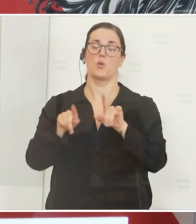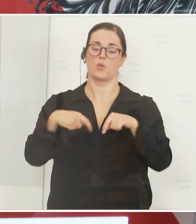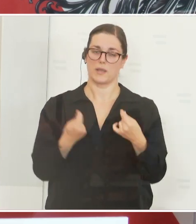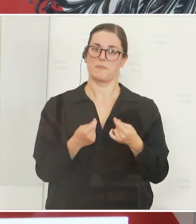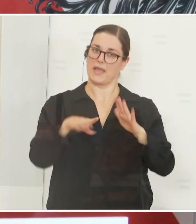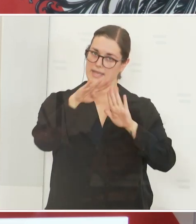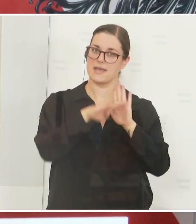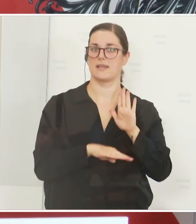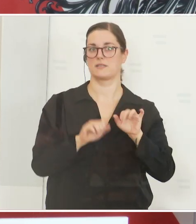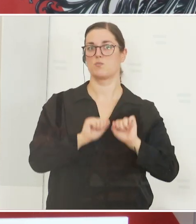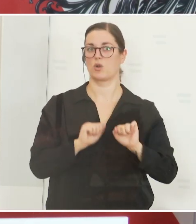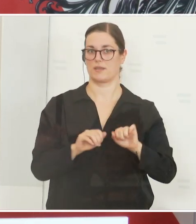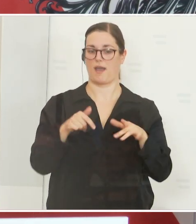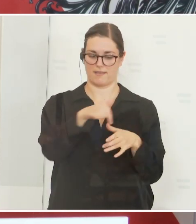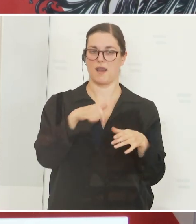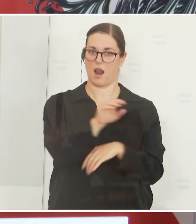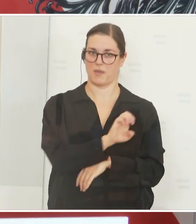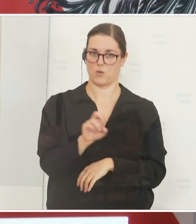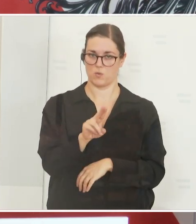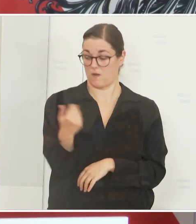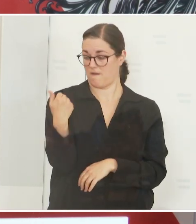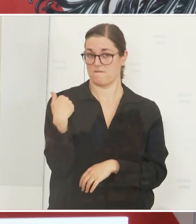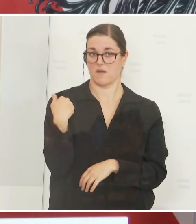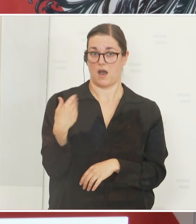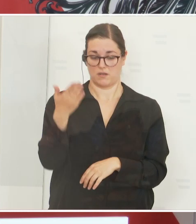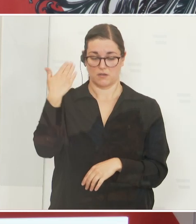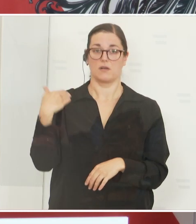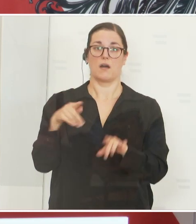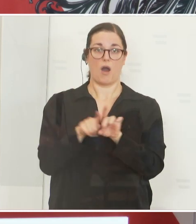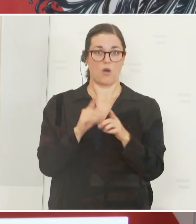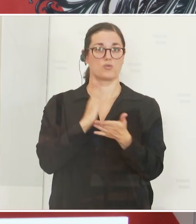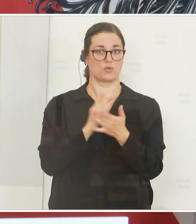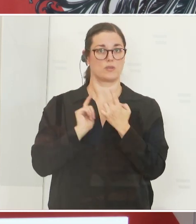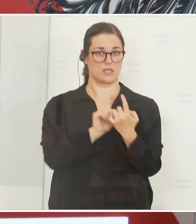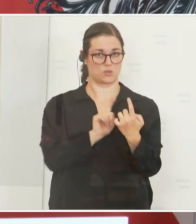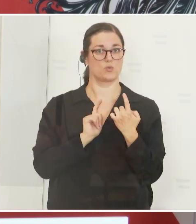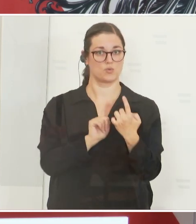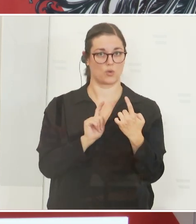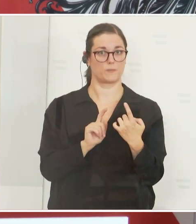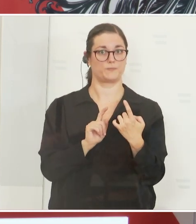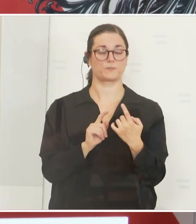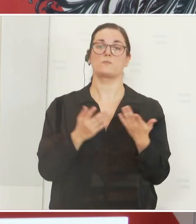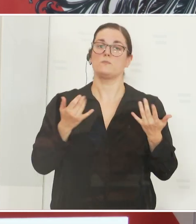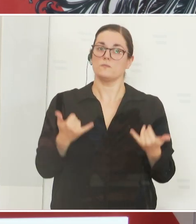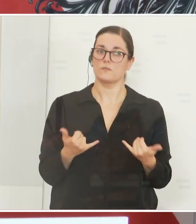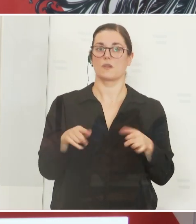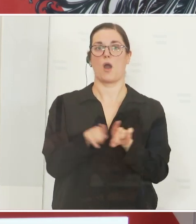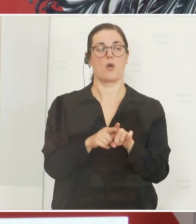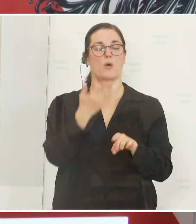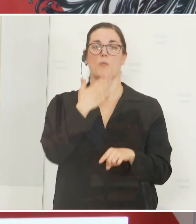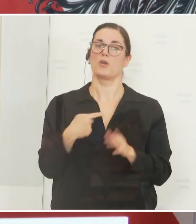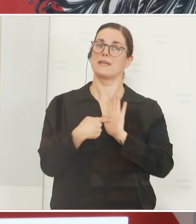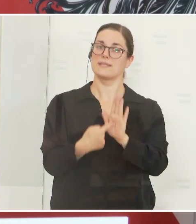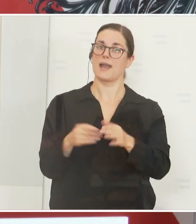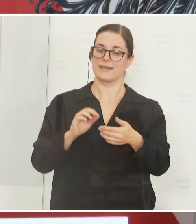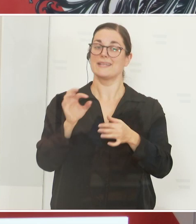in the European Union. And we had a discussion at the last European Council, and I'm very much in favor of us showing a sign of solidarity